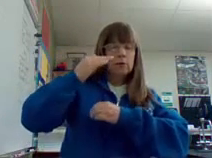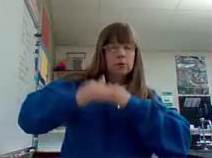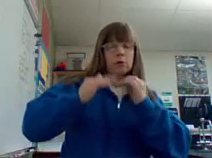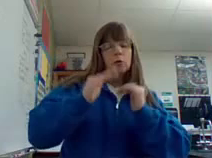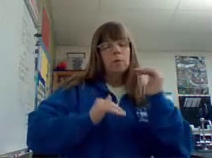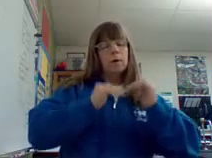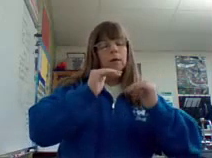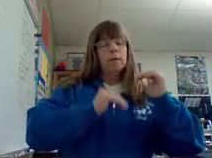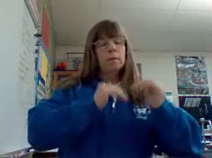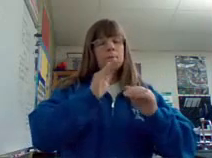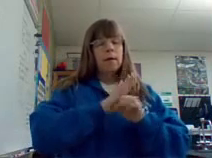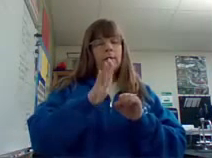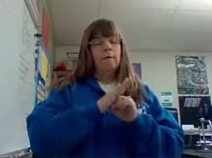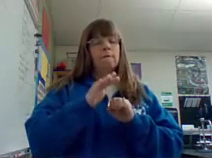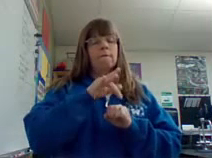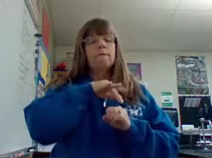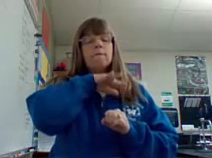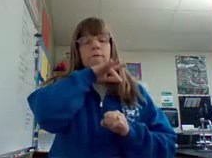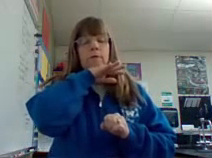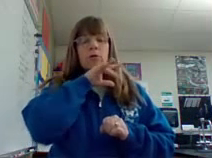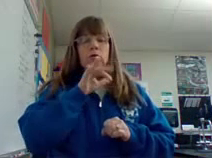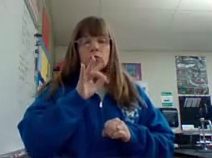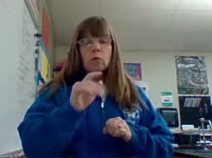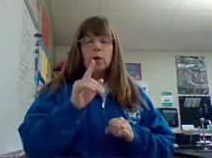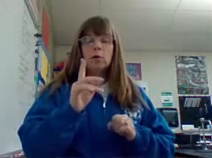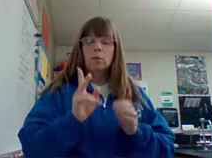going to get big trees and bushes growing.